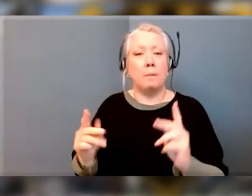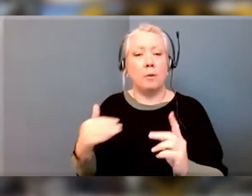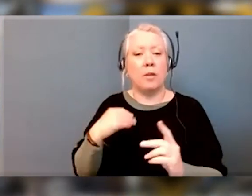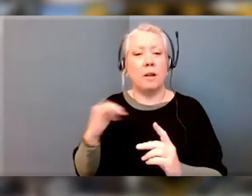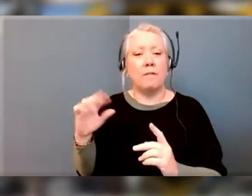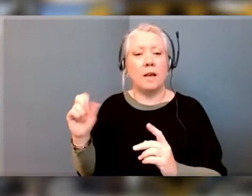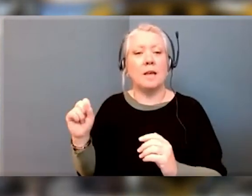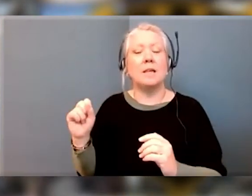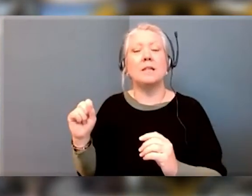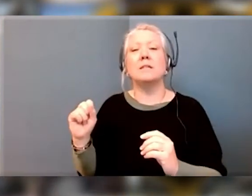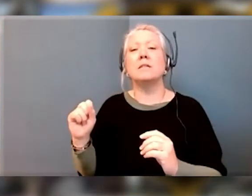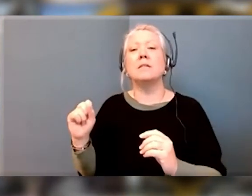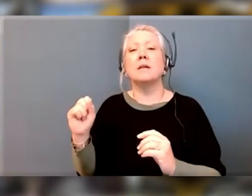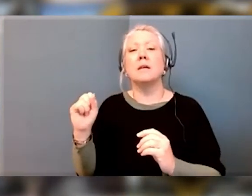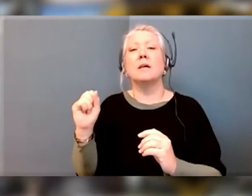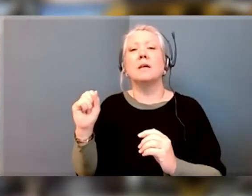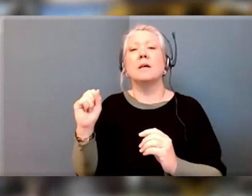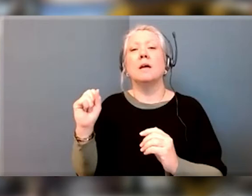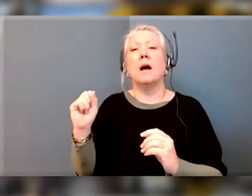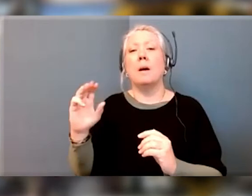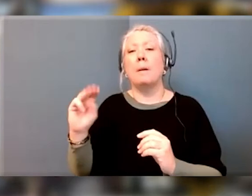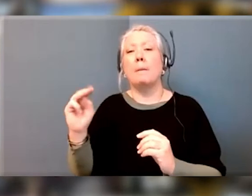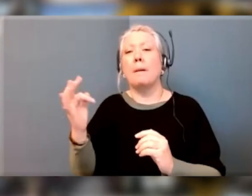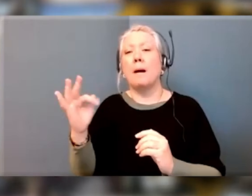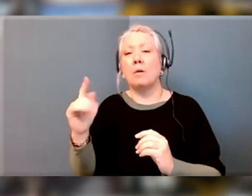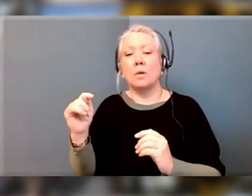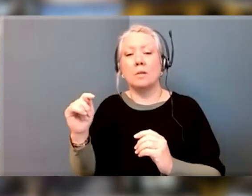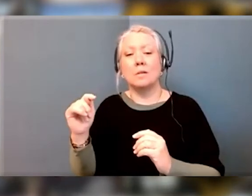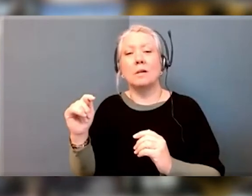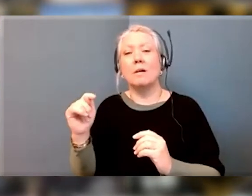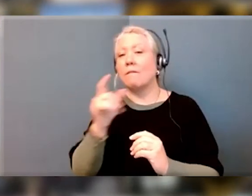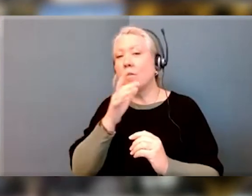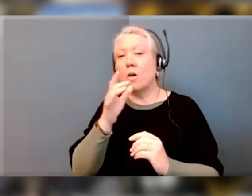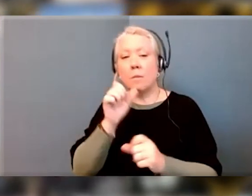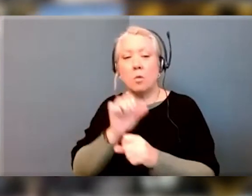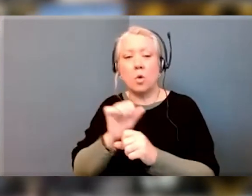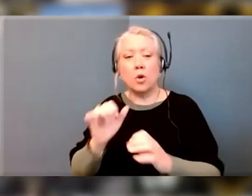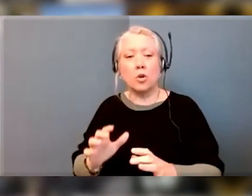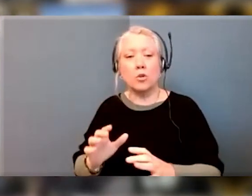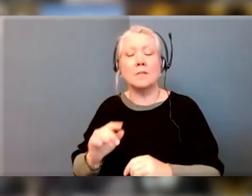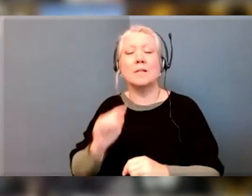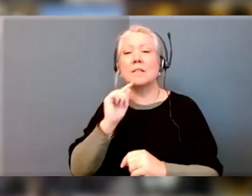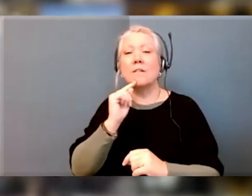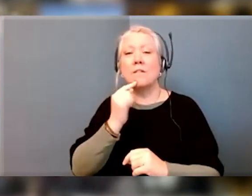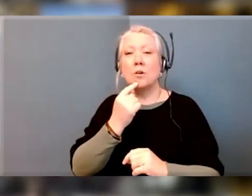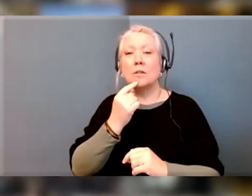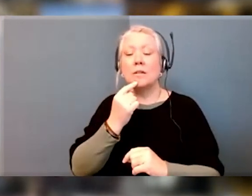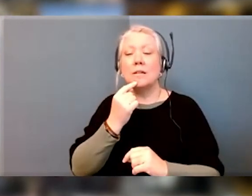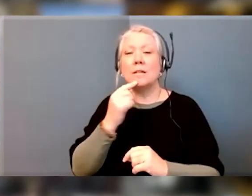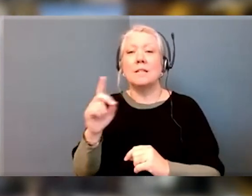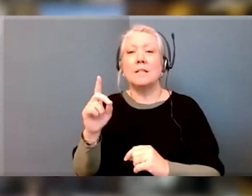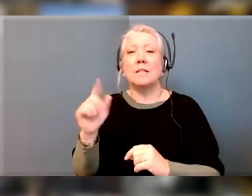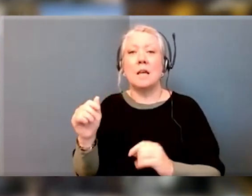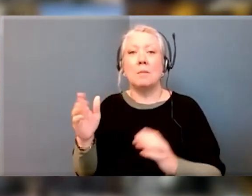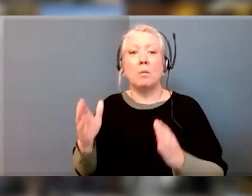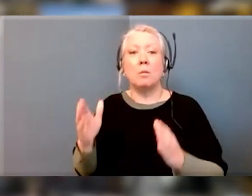adults. That's an important distinction. I know on the slide it says severely disabled persons. Severely disabled children do not qualify under presumed